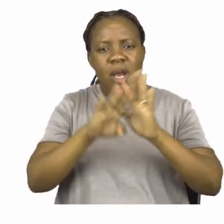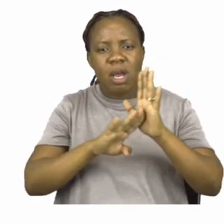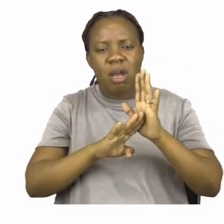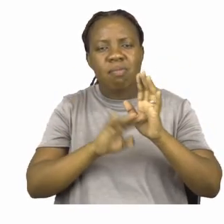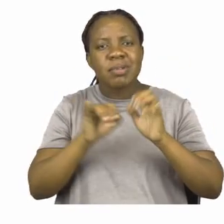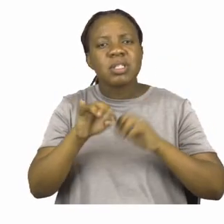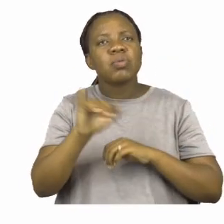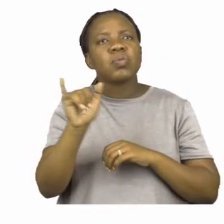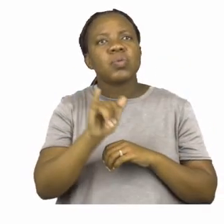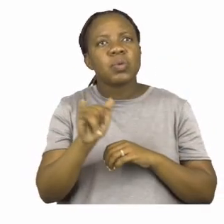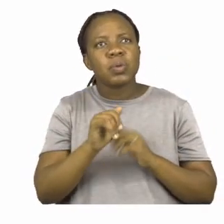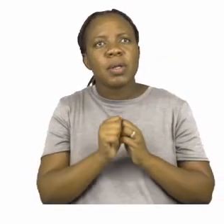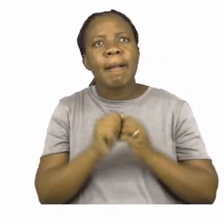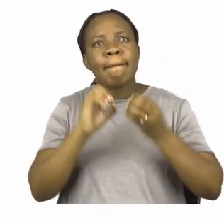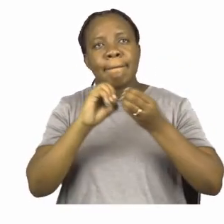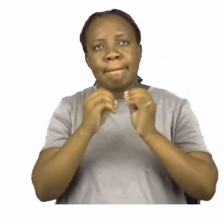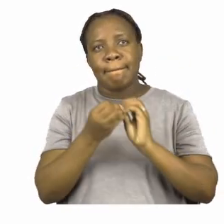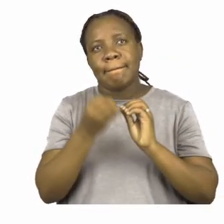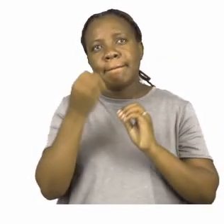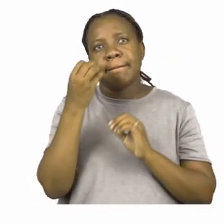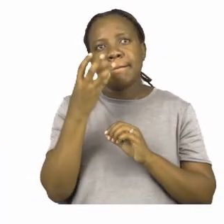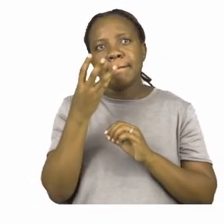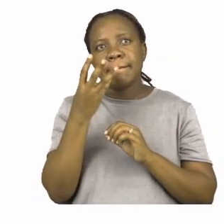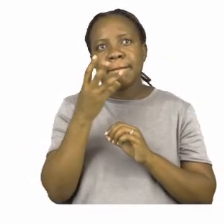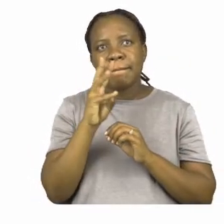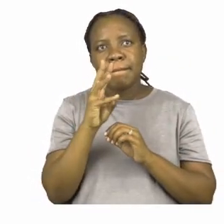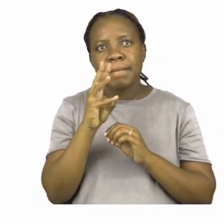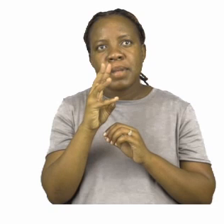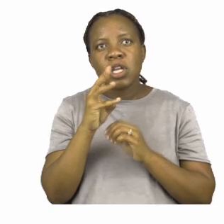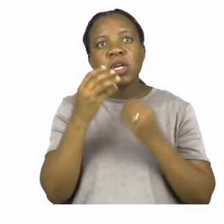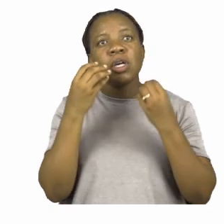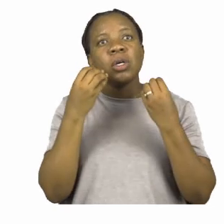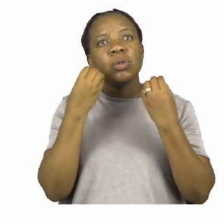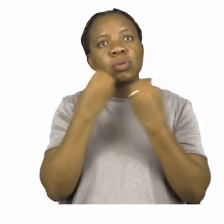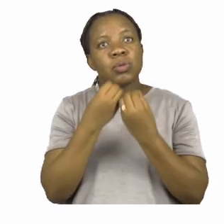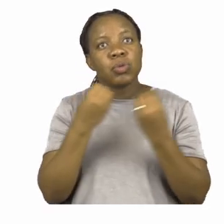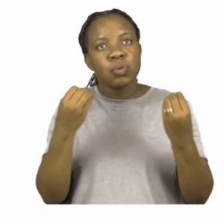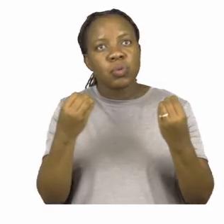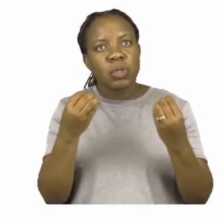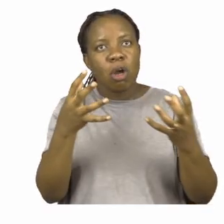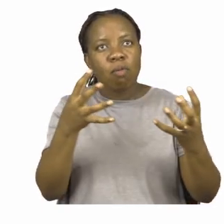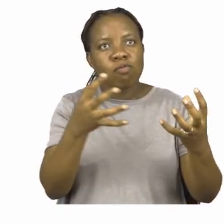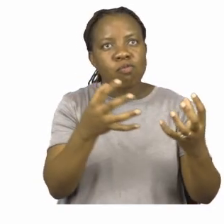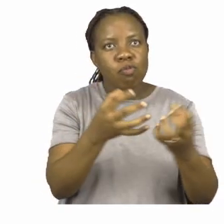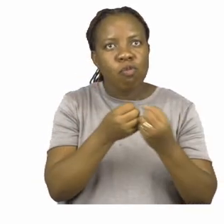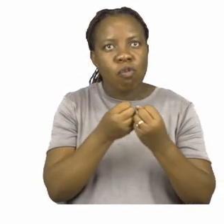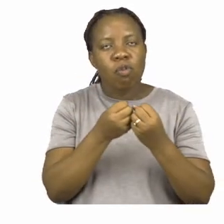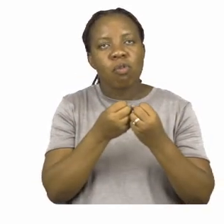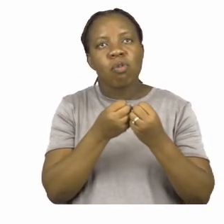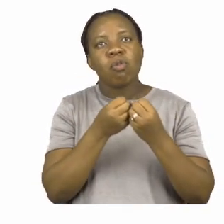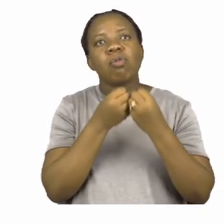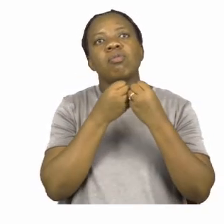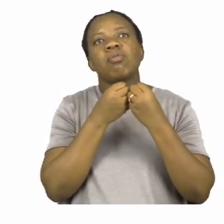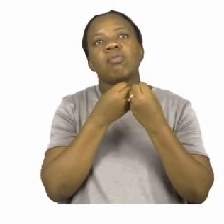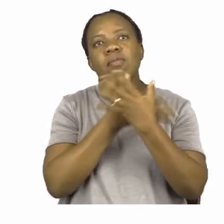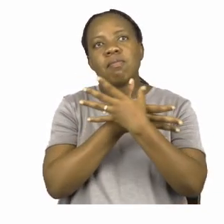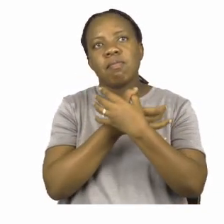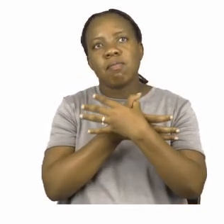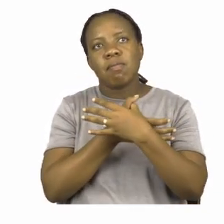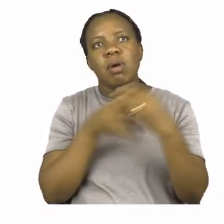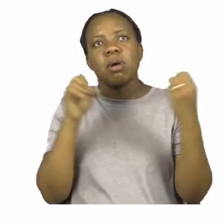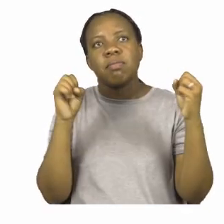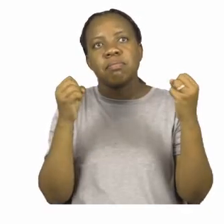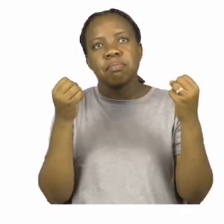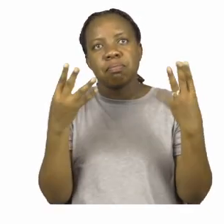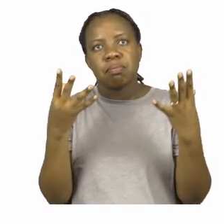And number 7. If they caught 5 butterflies, how many butterflies could